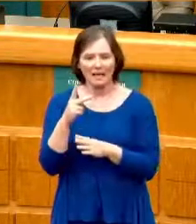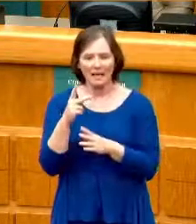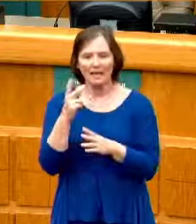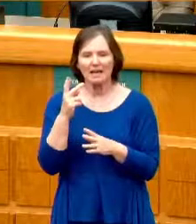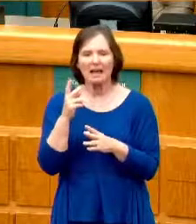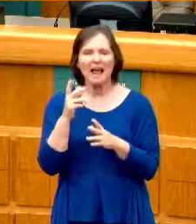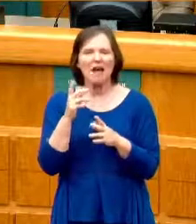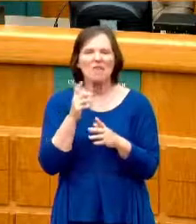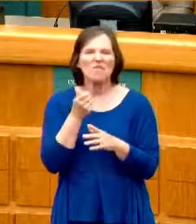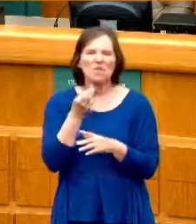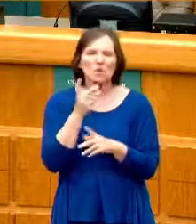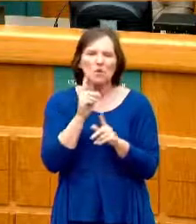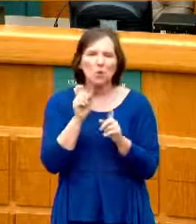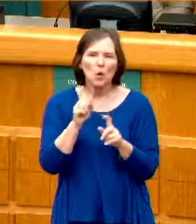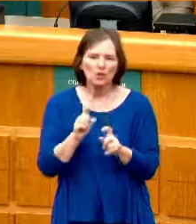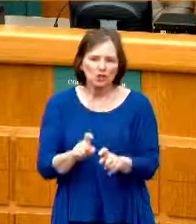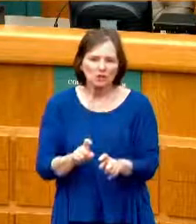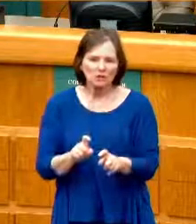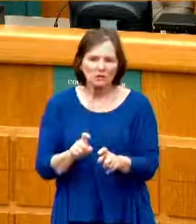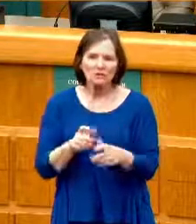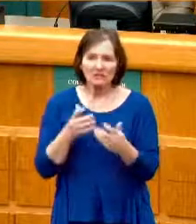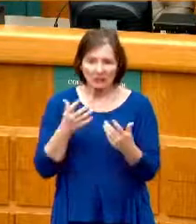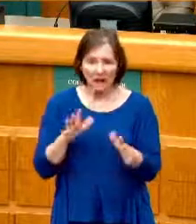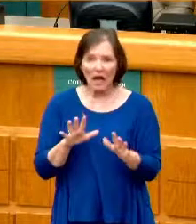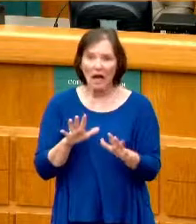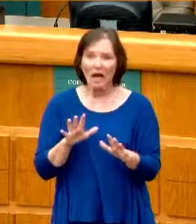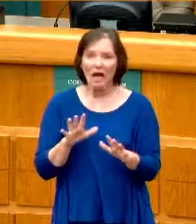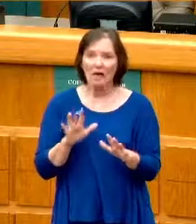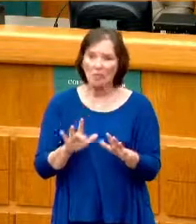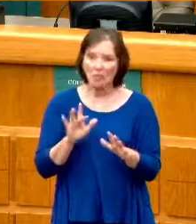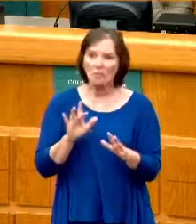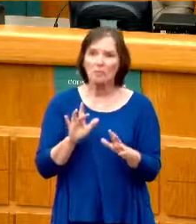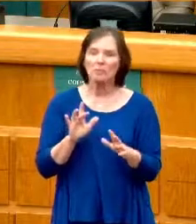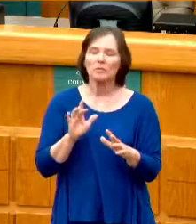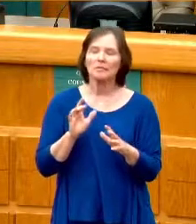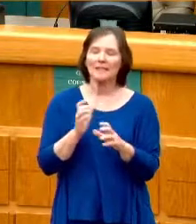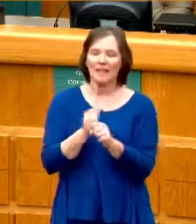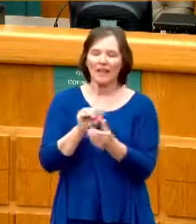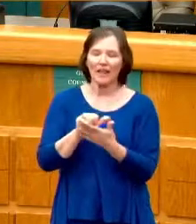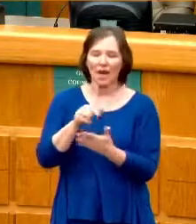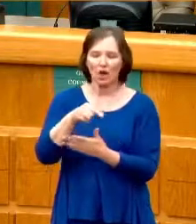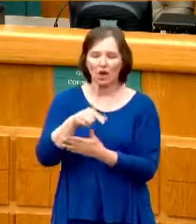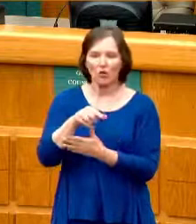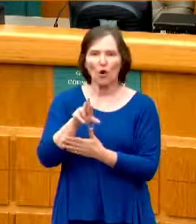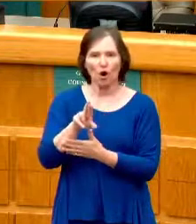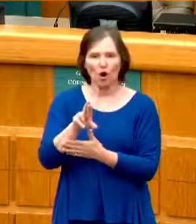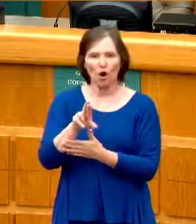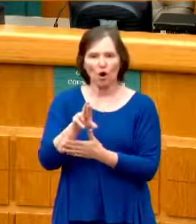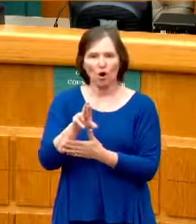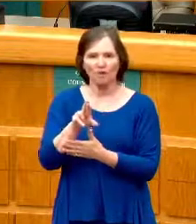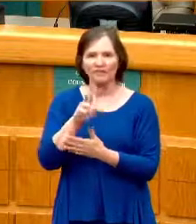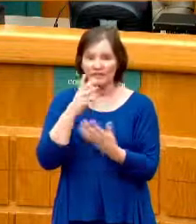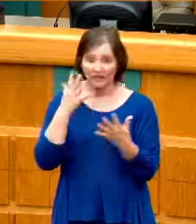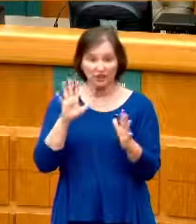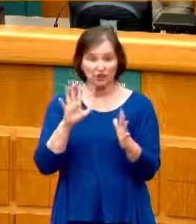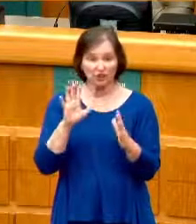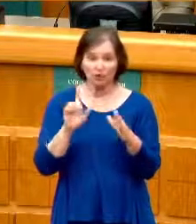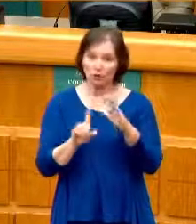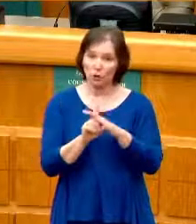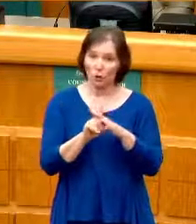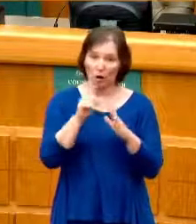14 days. You say no, no, no. You say submit. You get your QR. You're done. The only people that do have